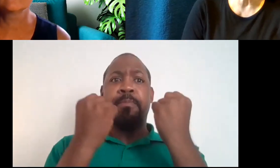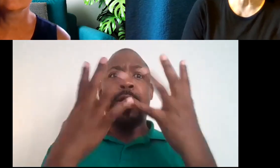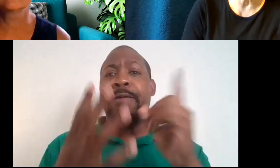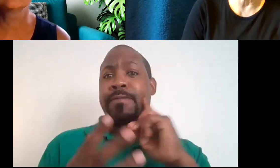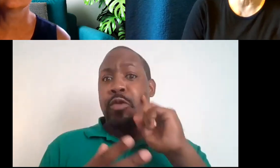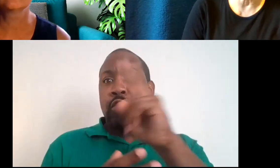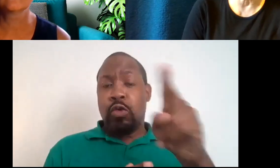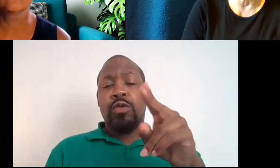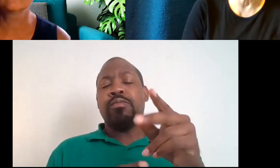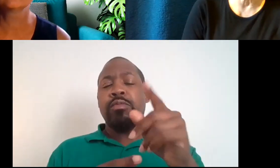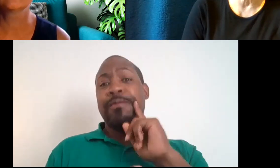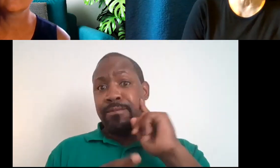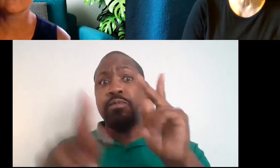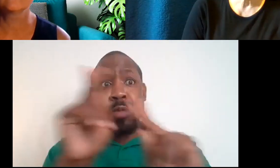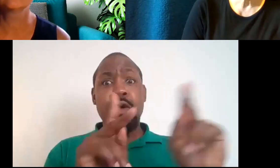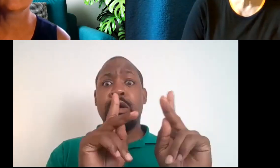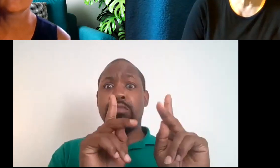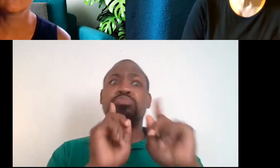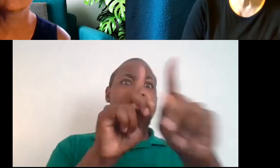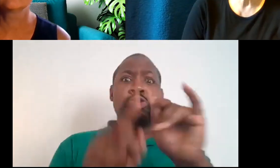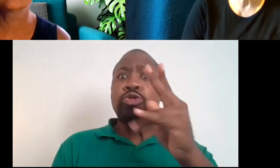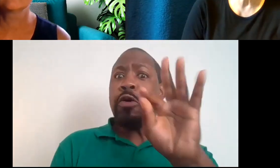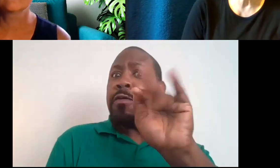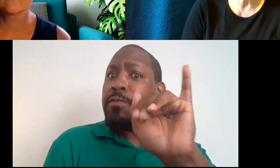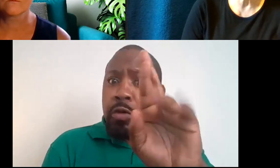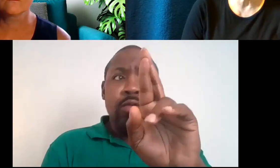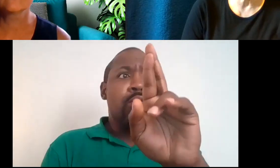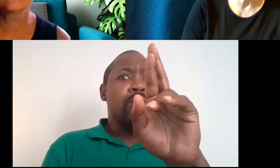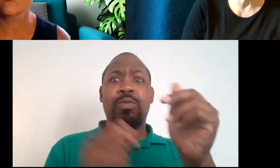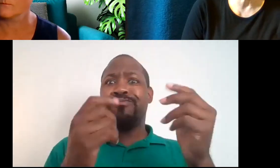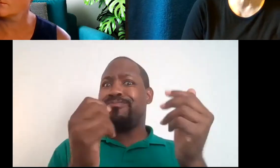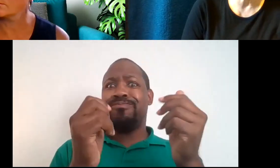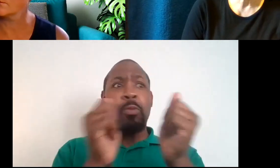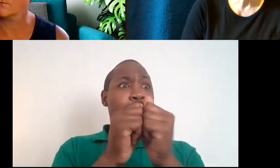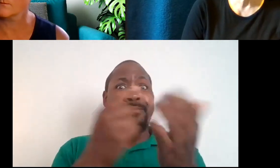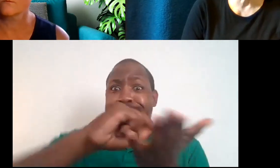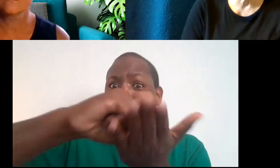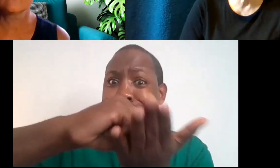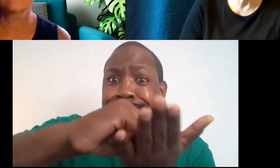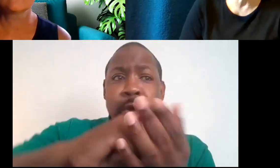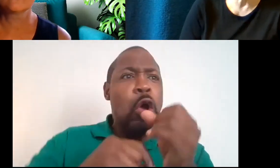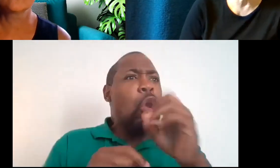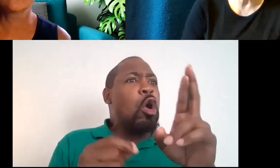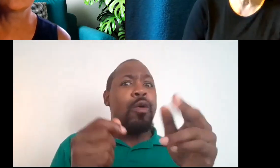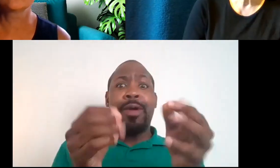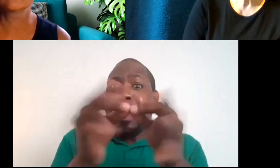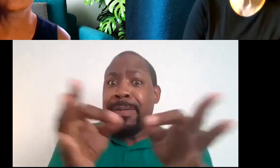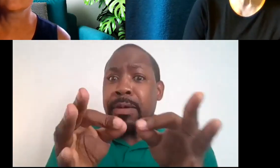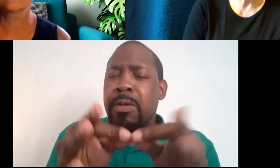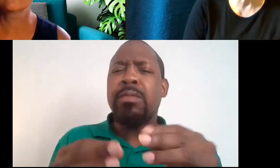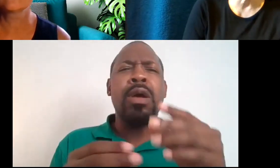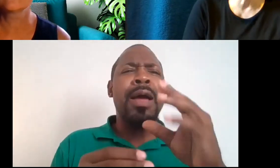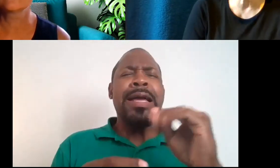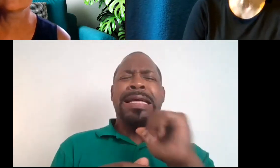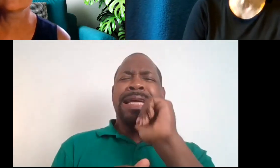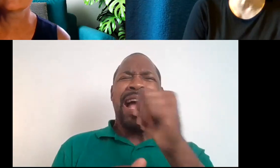it really is important to have a live interpreter for deaf people and hard of hearing people who go to those job fairs, so that